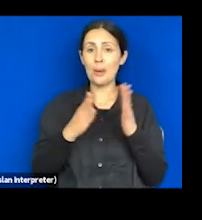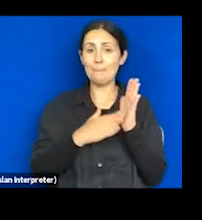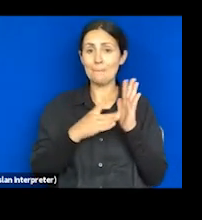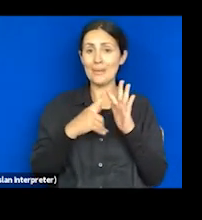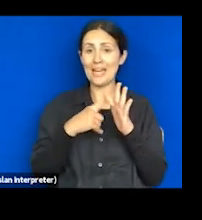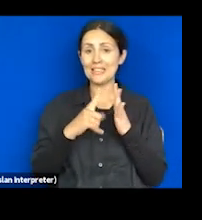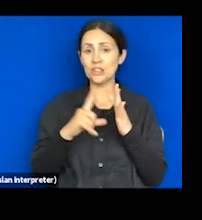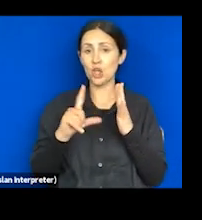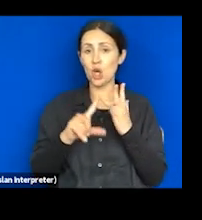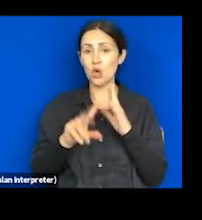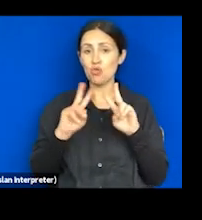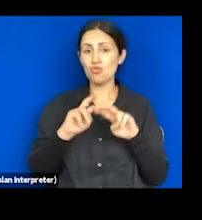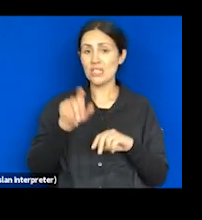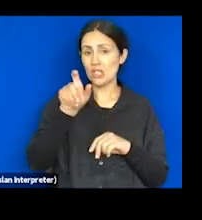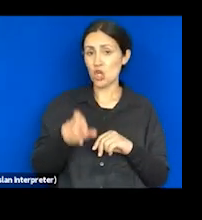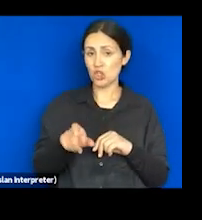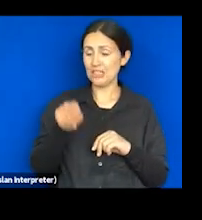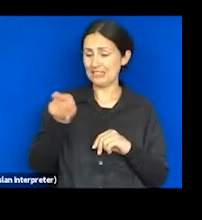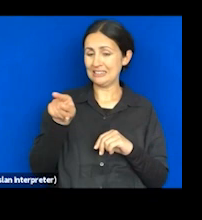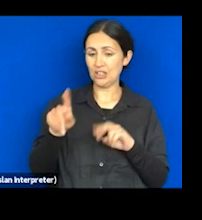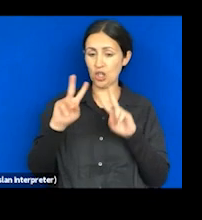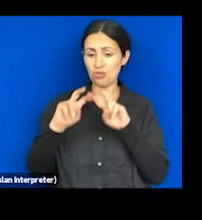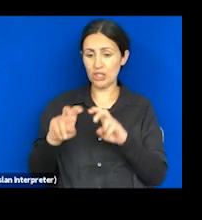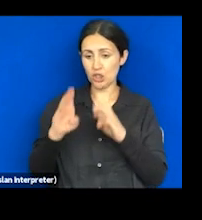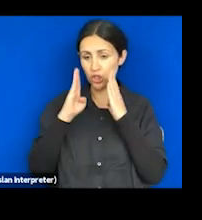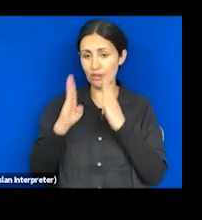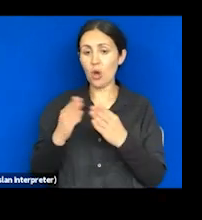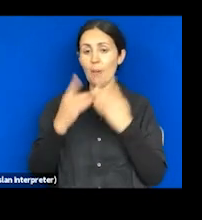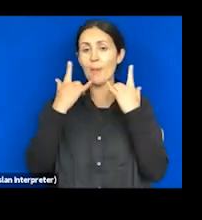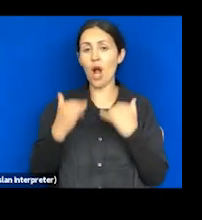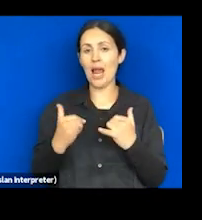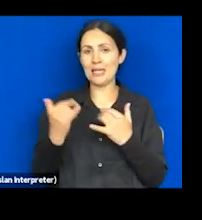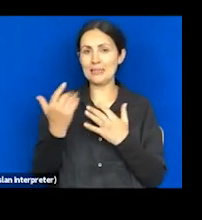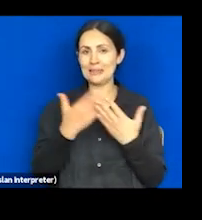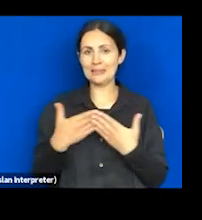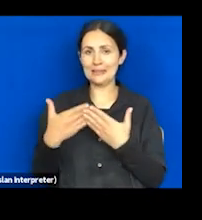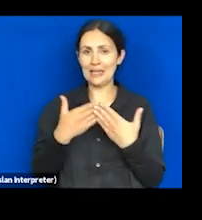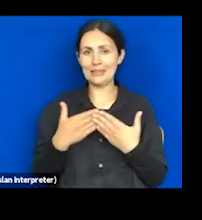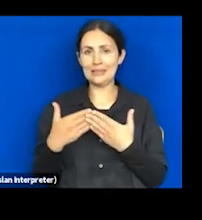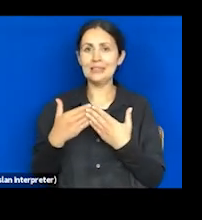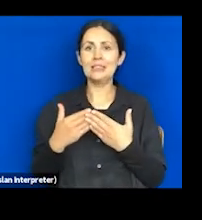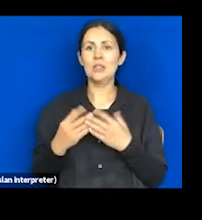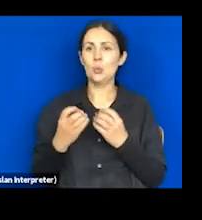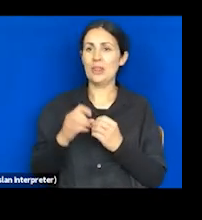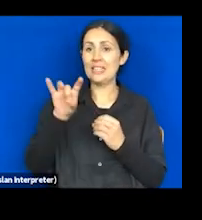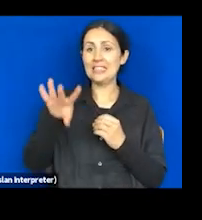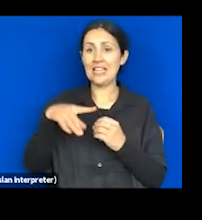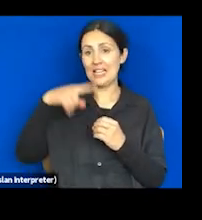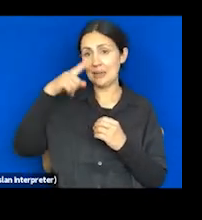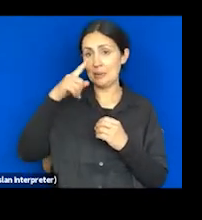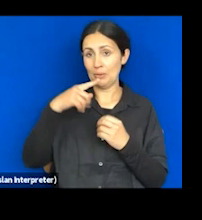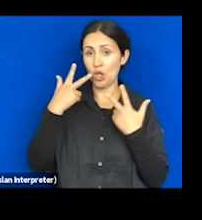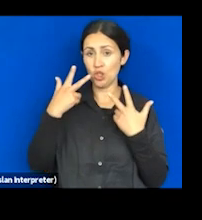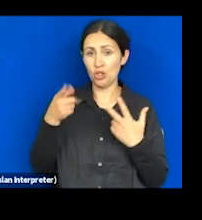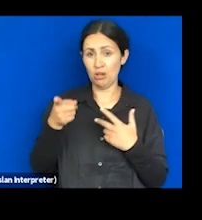was his initial study was a pilot study, open label of 10 people, which showed their pretty